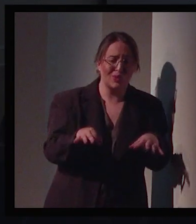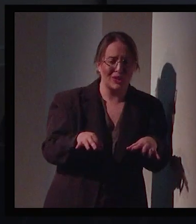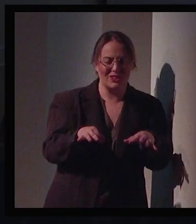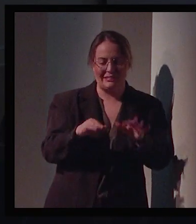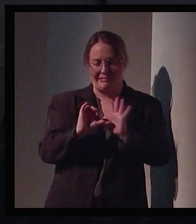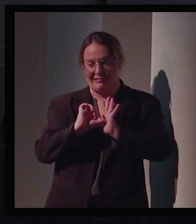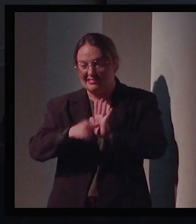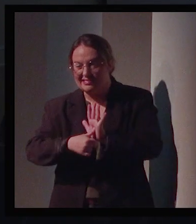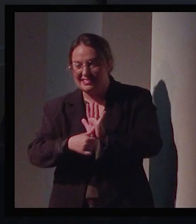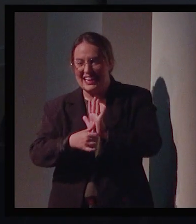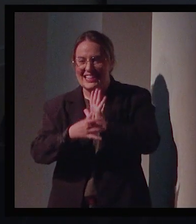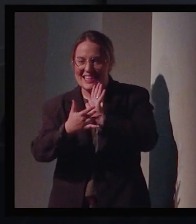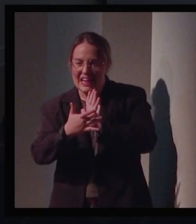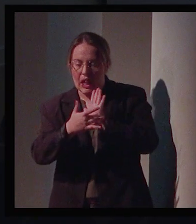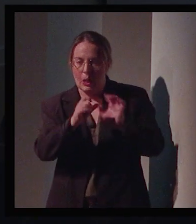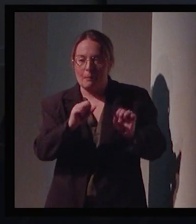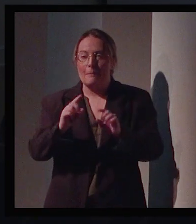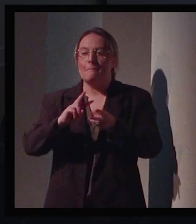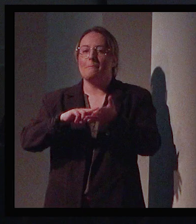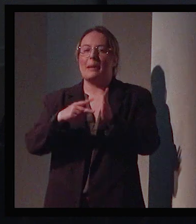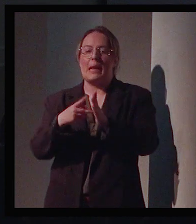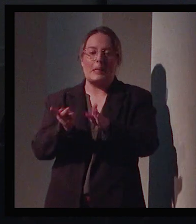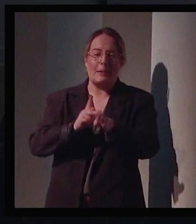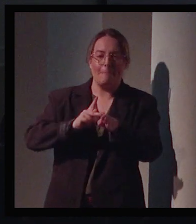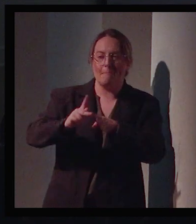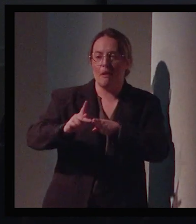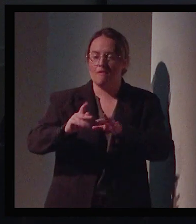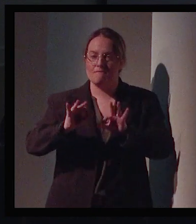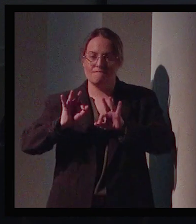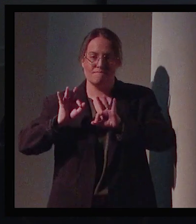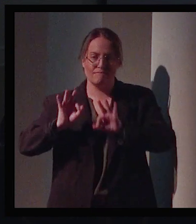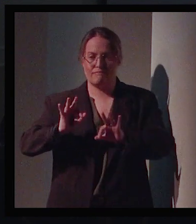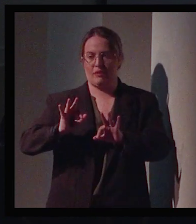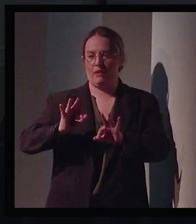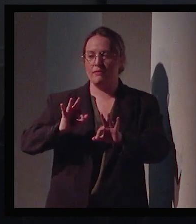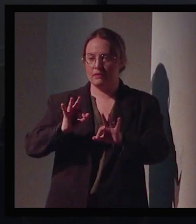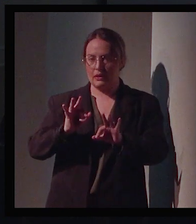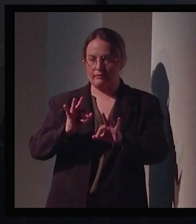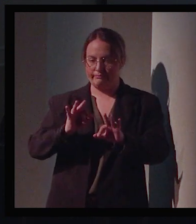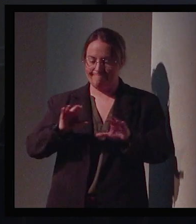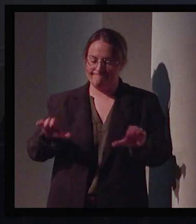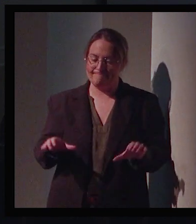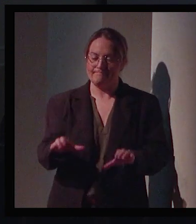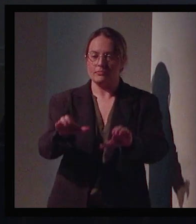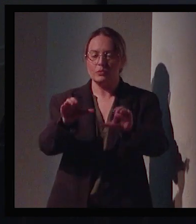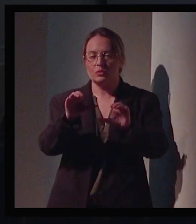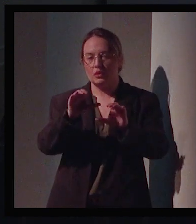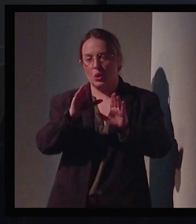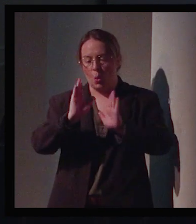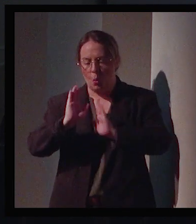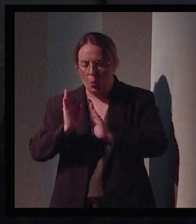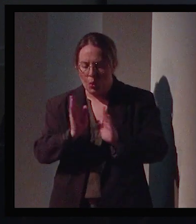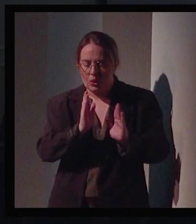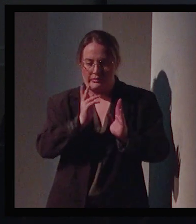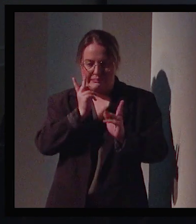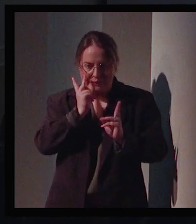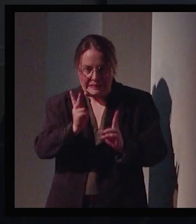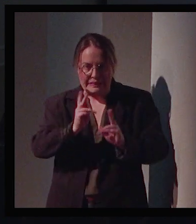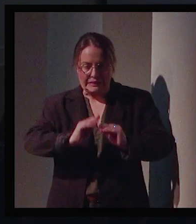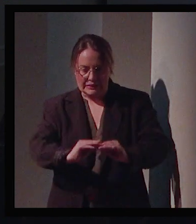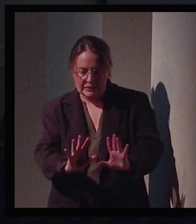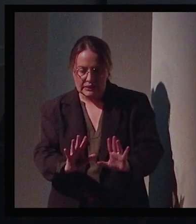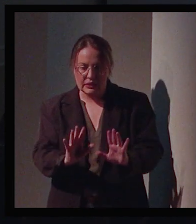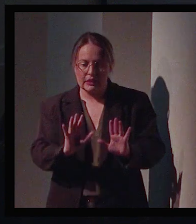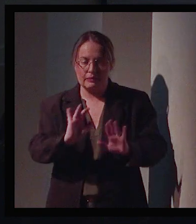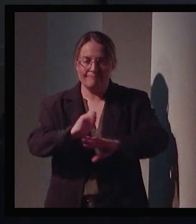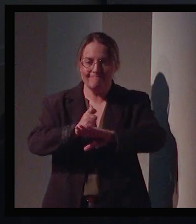ability, which meant flawless, polished execution, ordered and very legible compositions, and